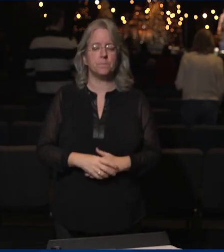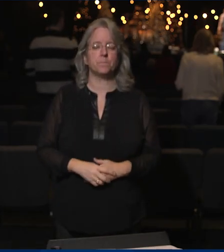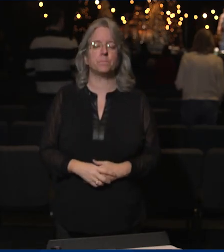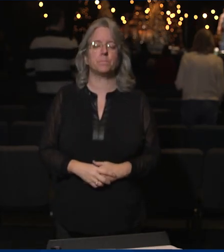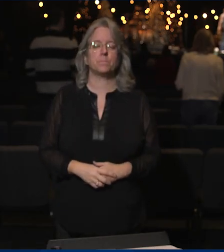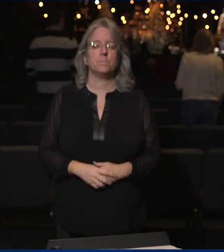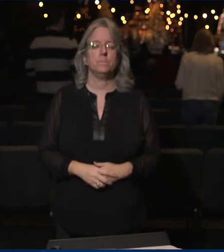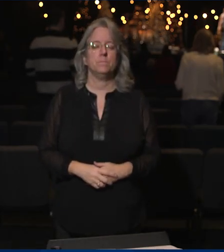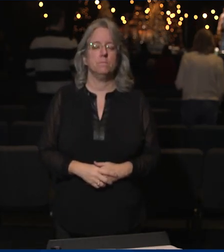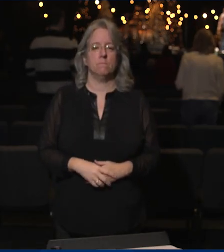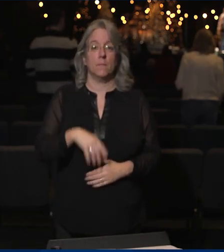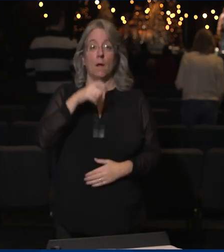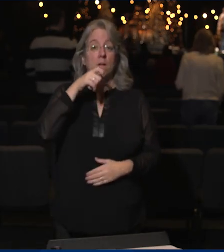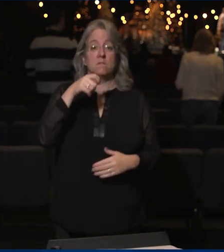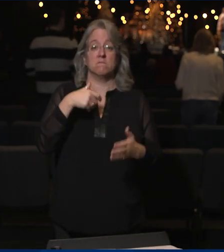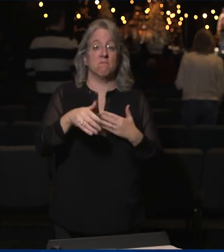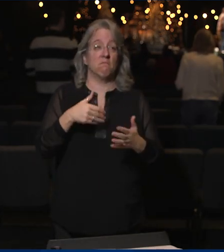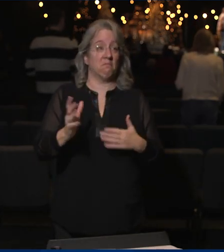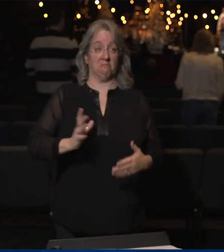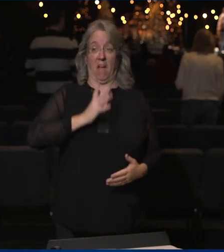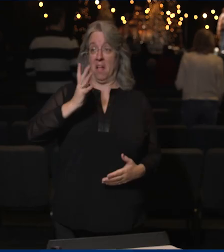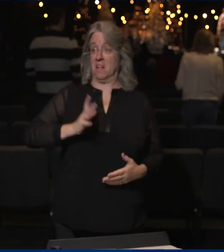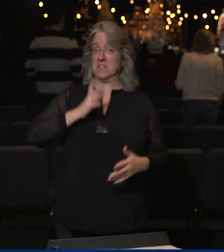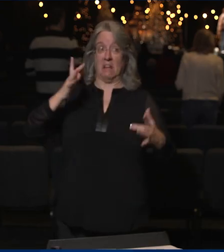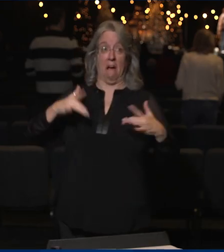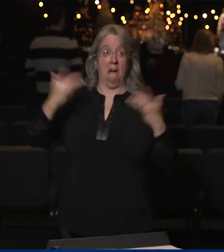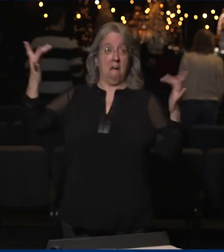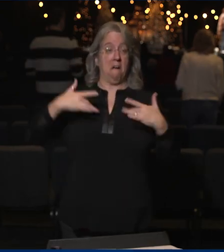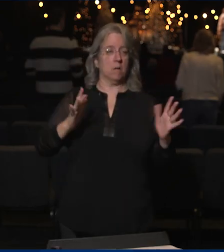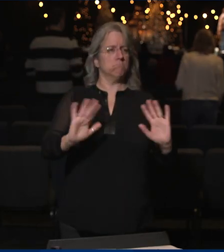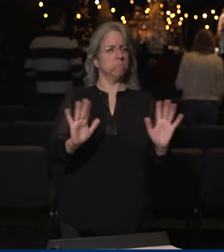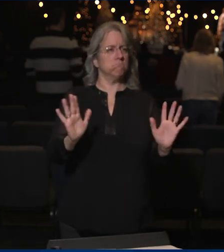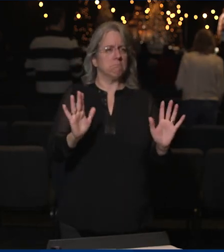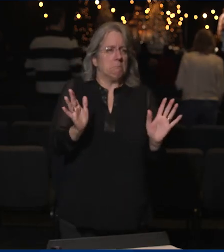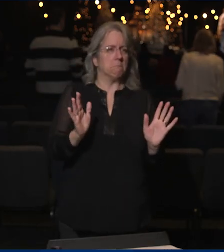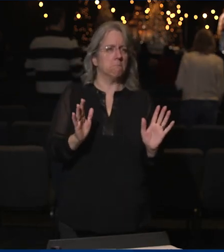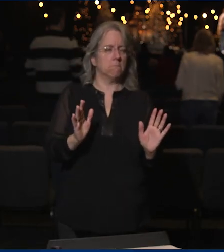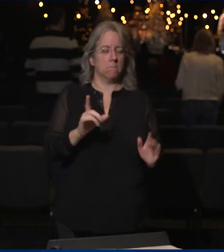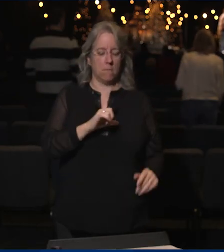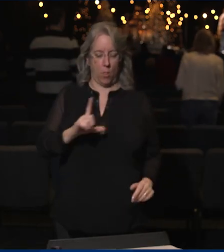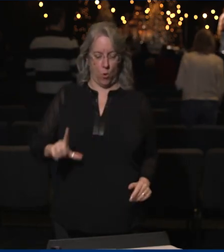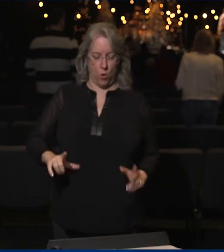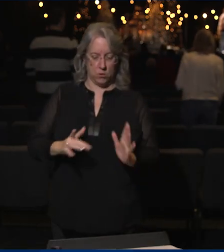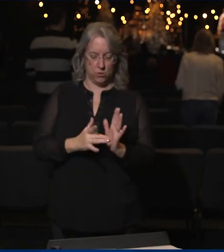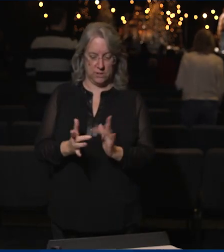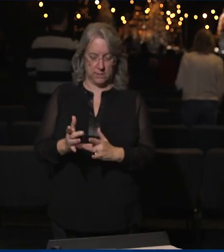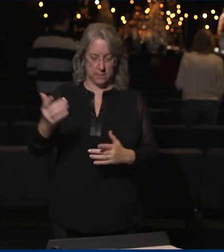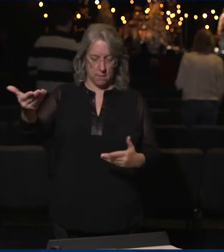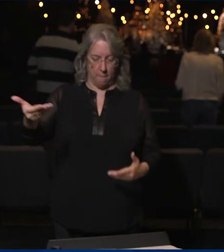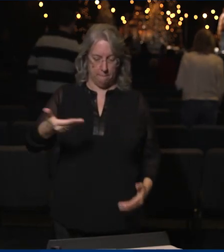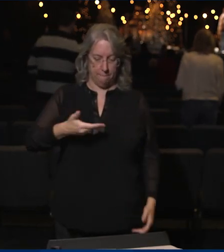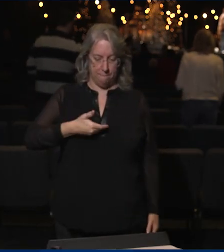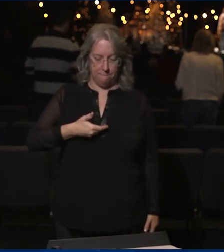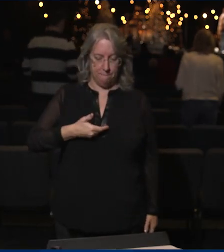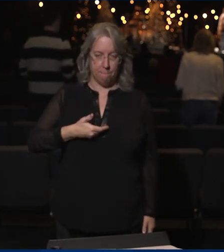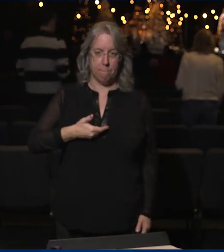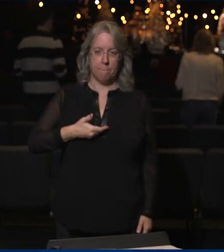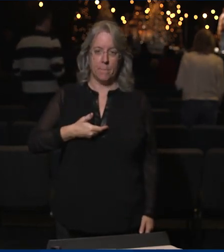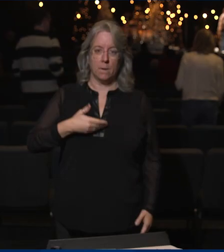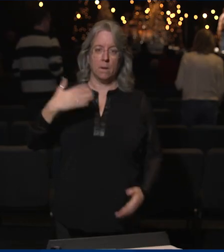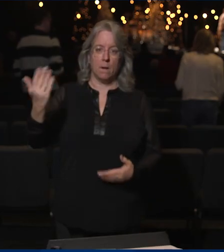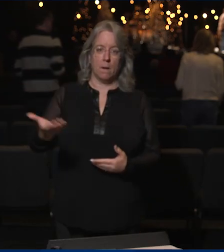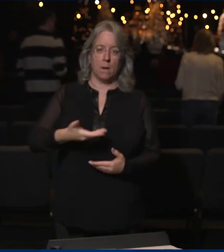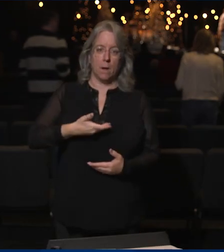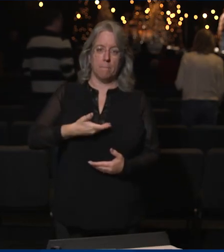it doesn't have to be anything fancy. Just say, Lord Jesus, come. Come in my heart, make me